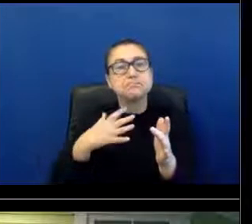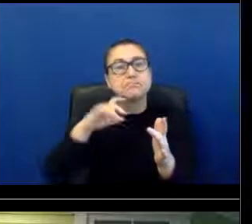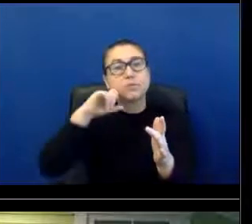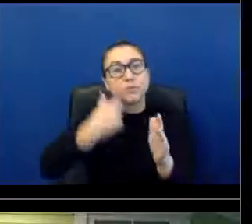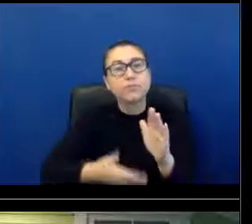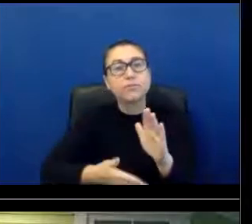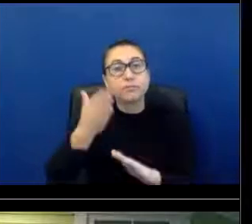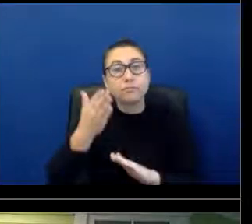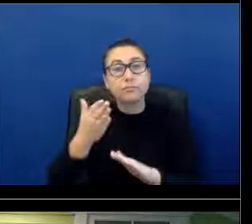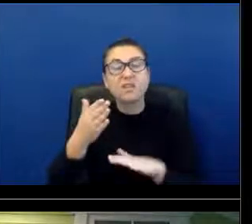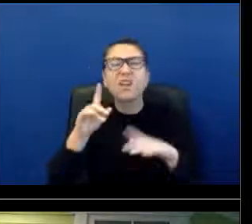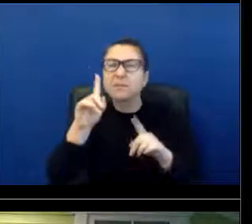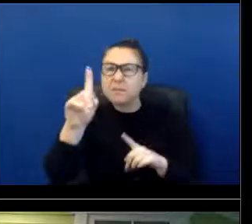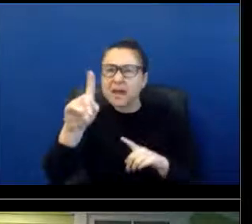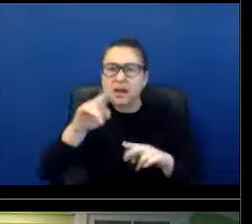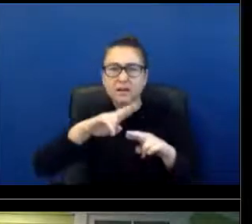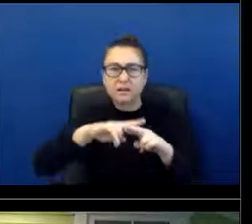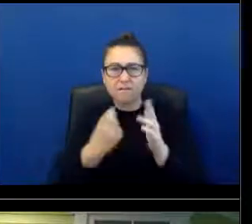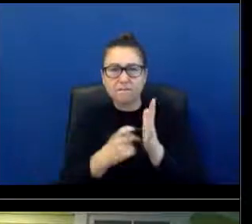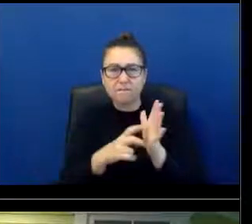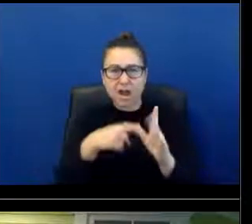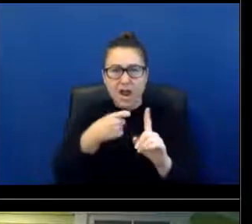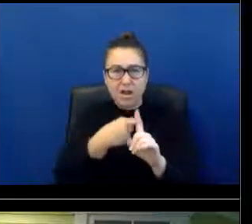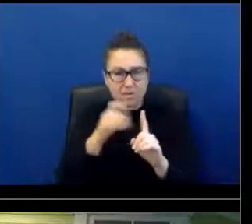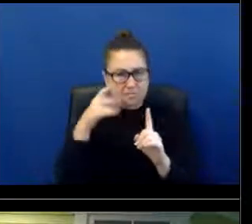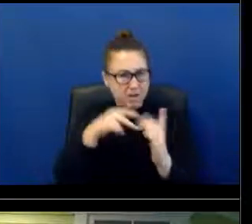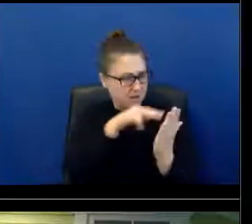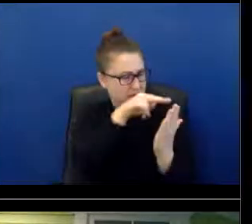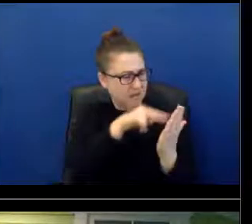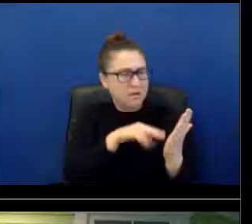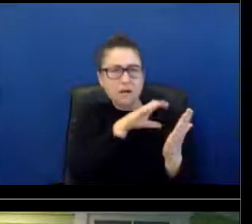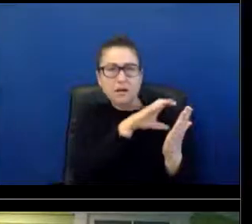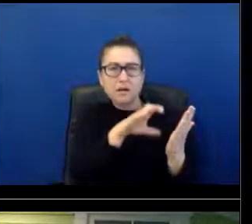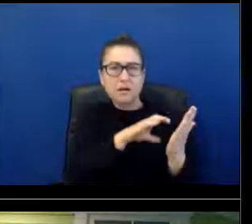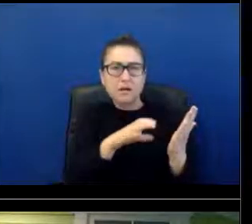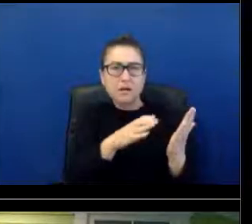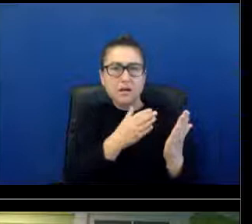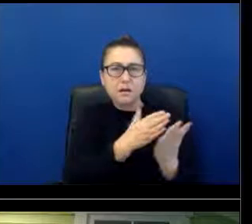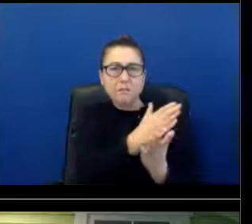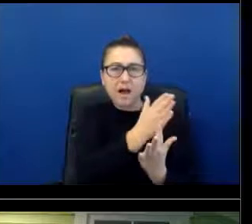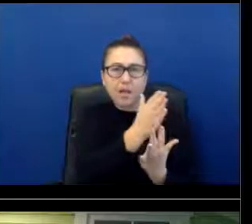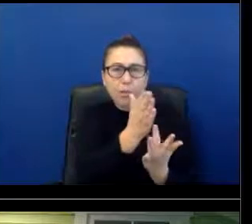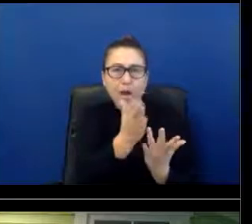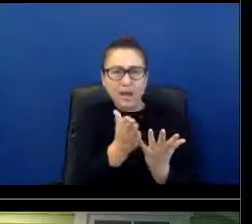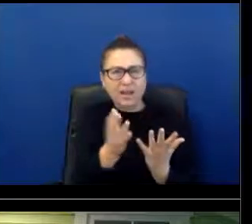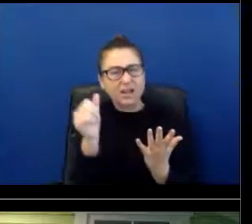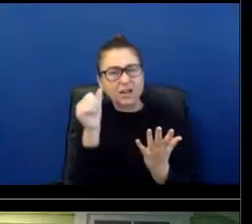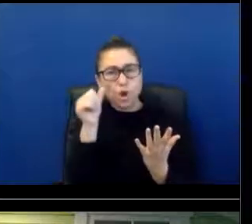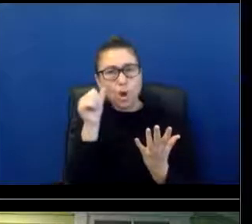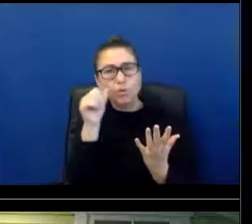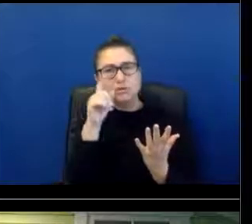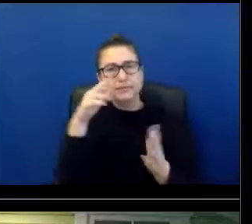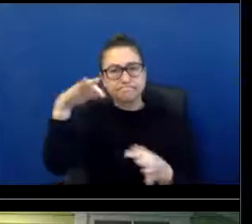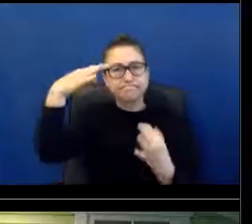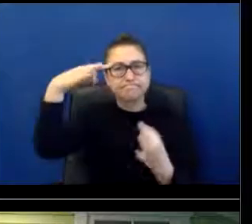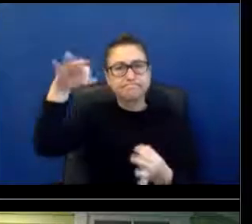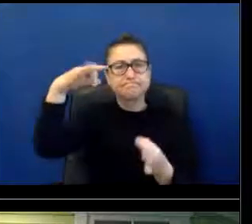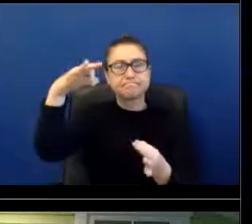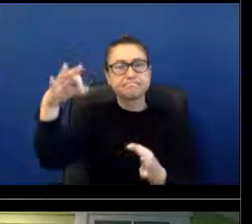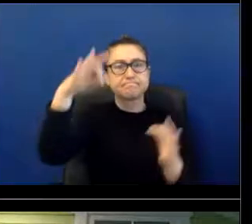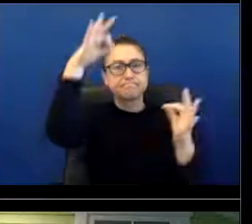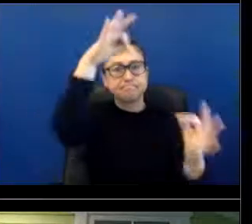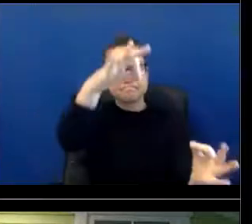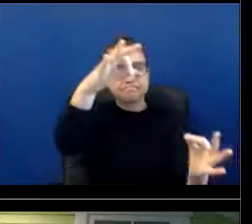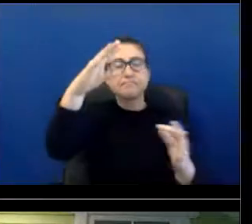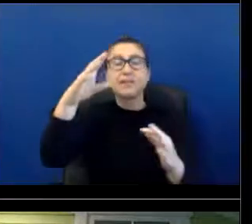that Frank has had a look at the guided pathway, he also knows he can send a fencing notice and apply for a fencing